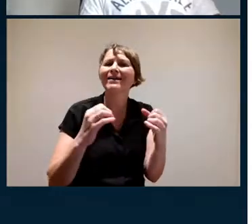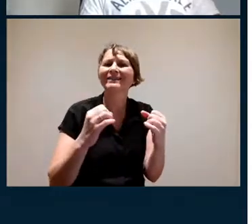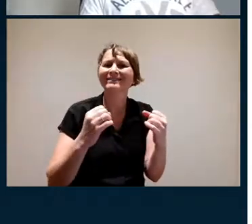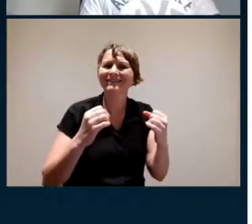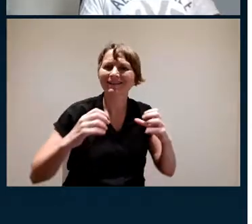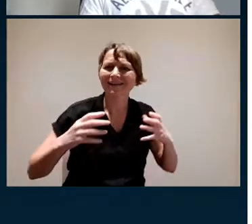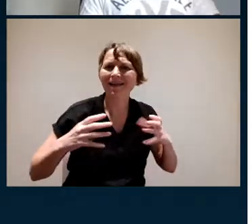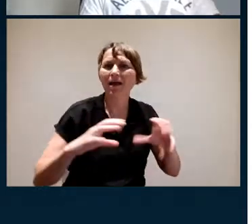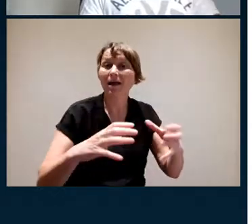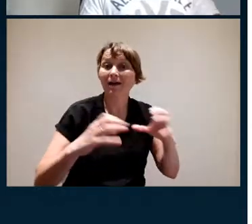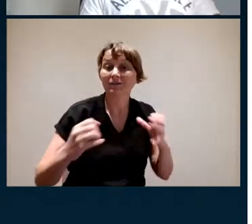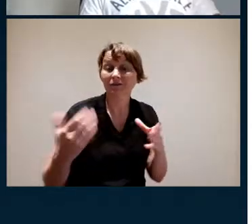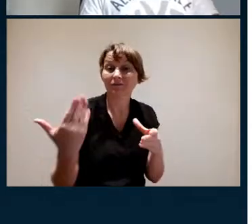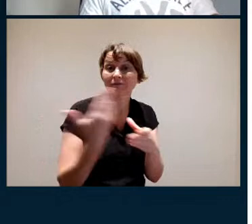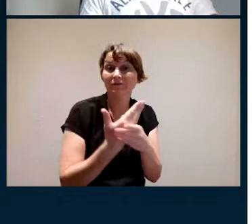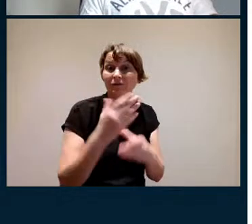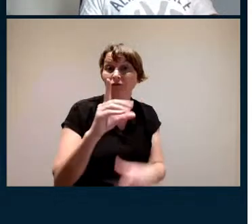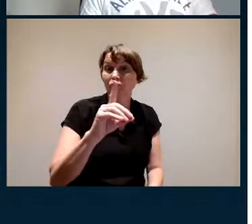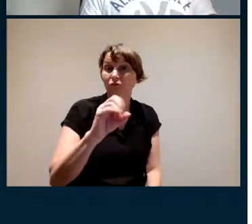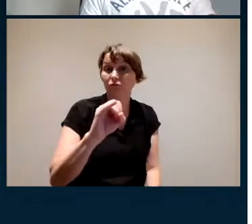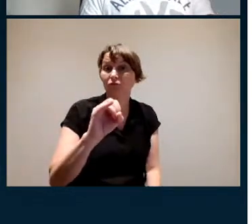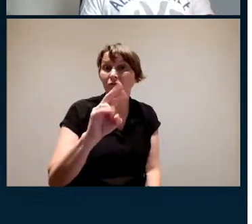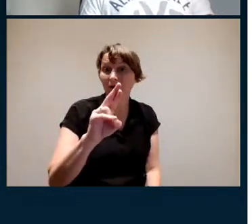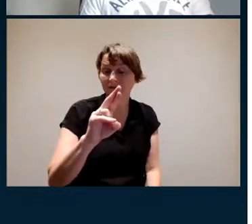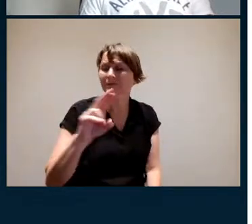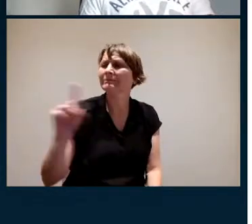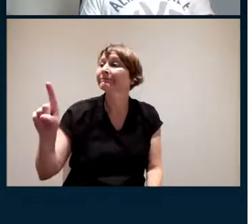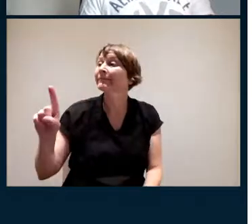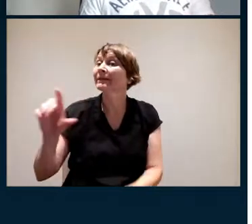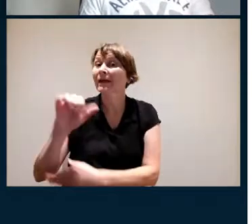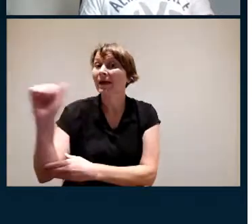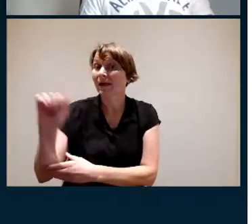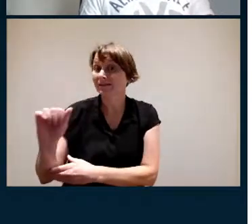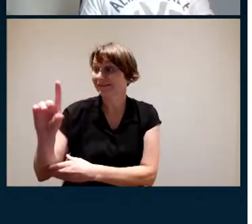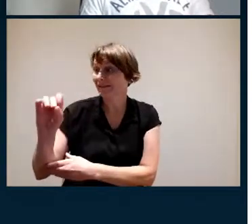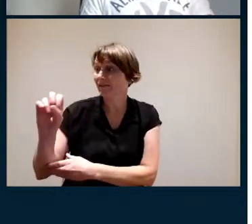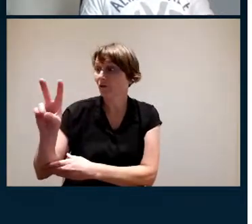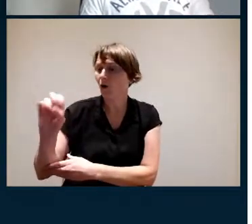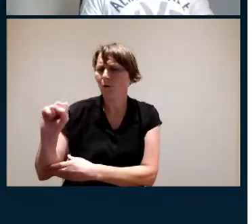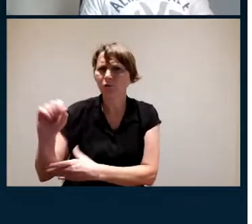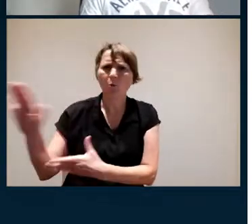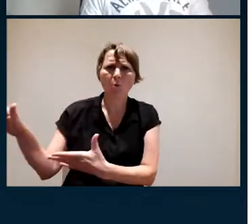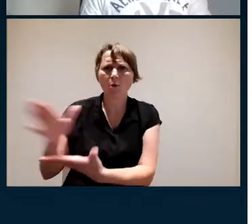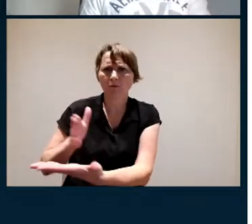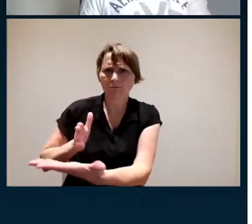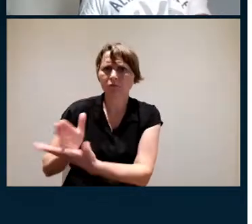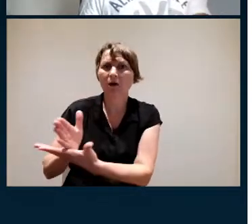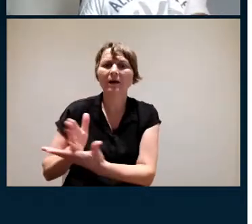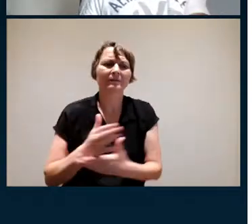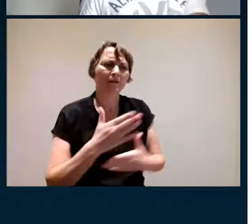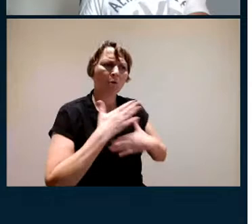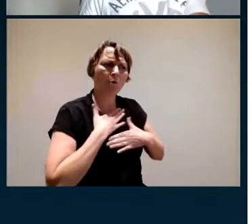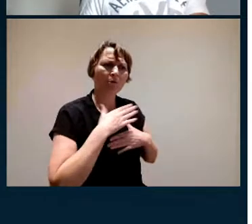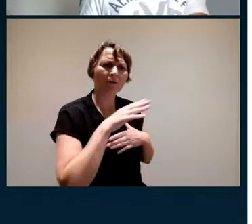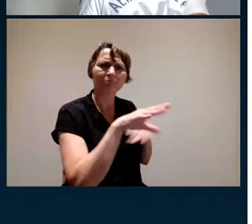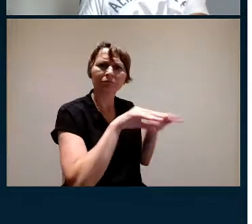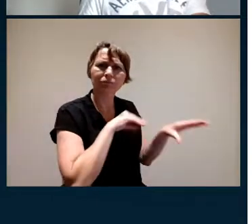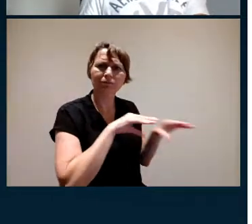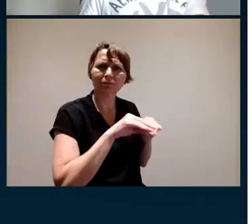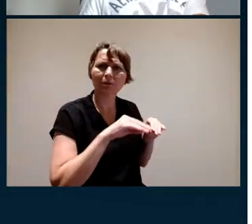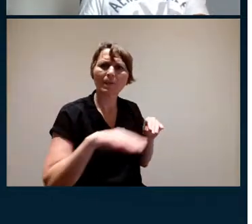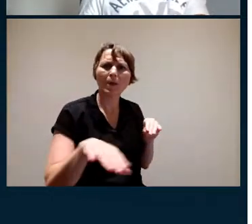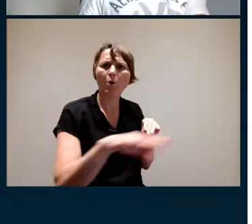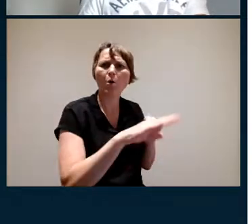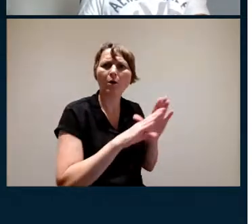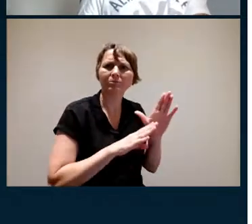Azure DevOps enough rights to make ownership of applications. That will actually ruin most of the components,